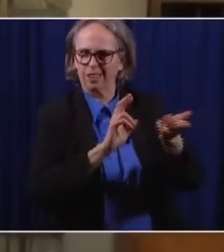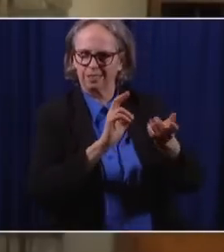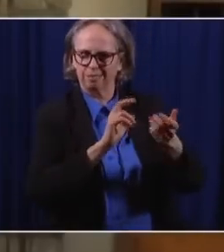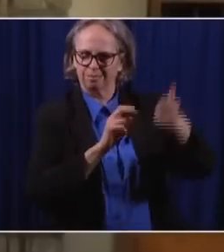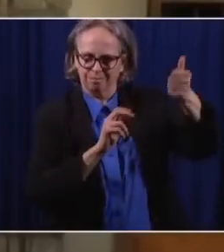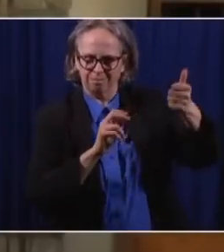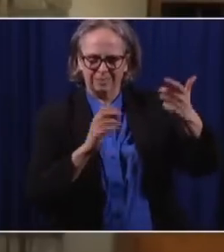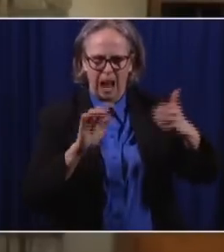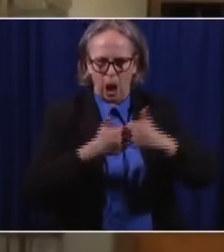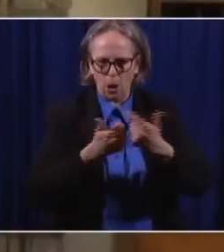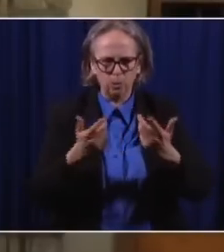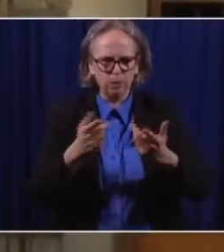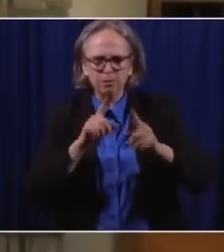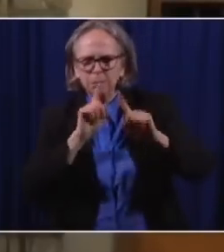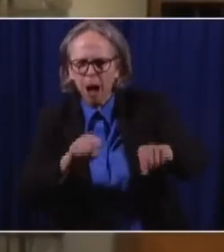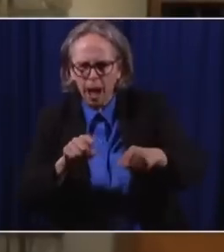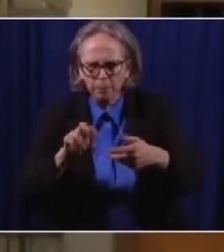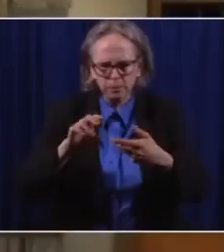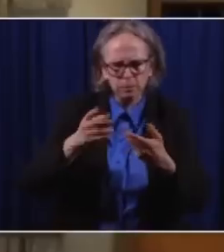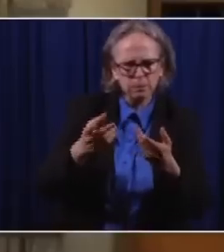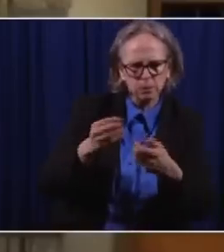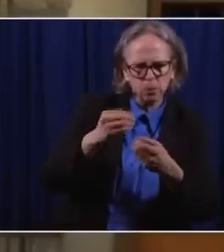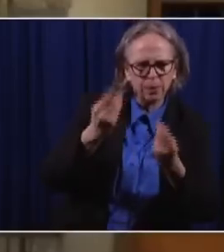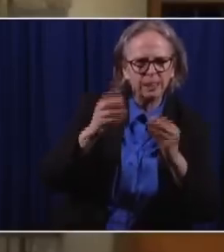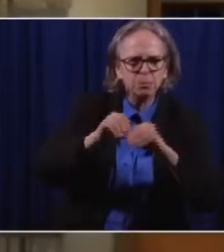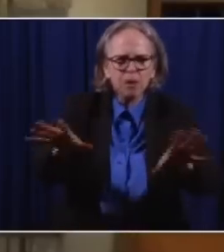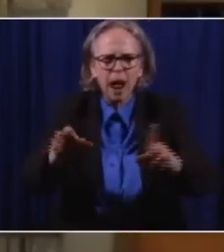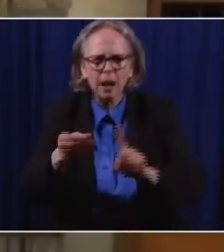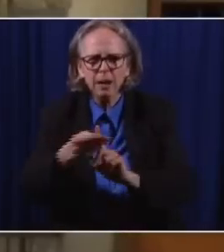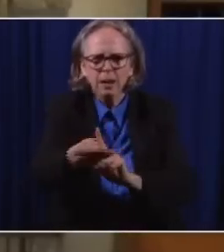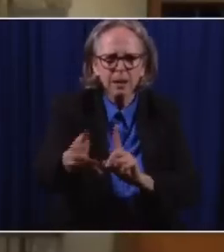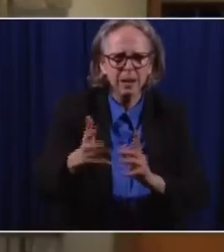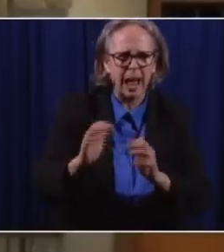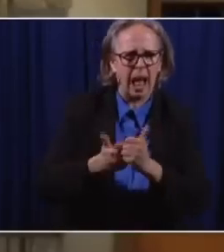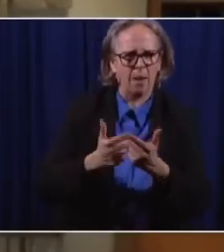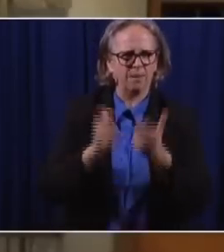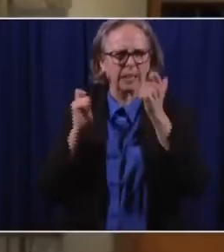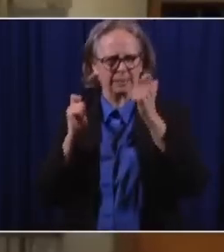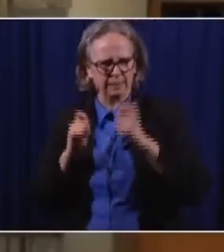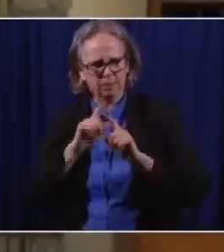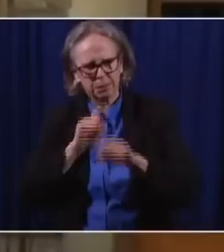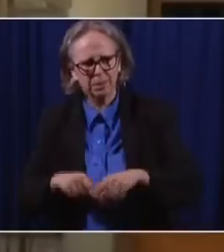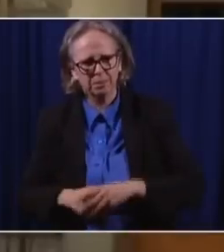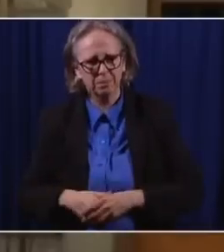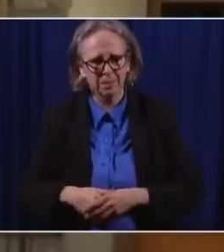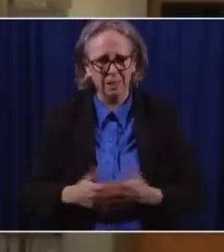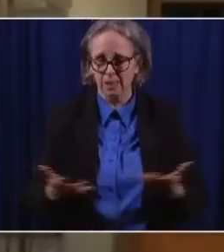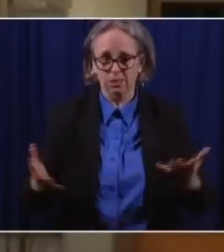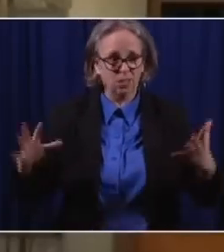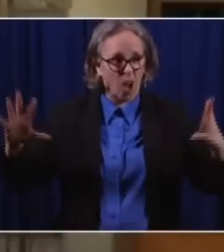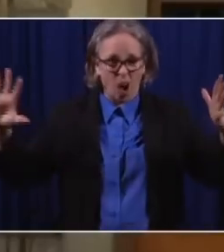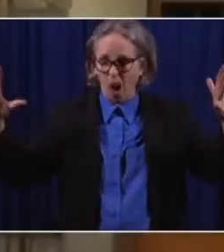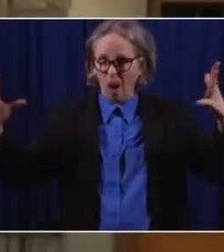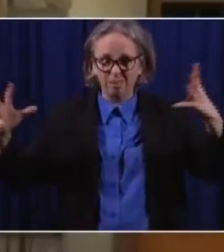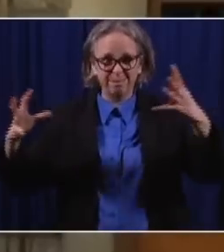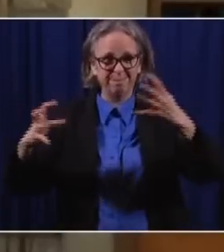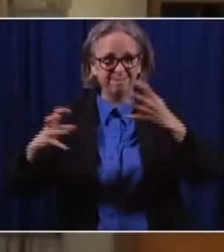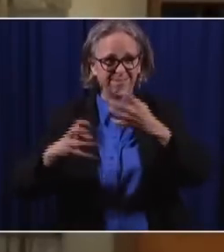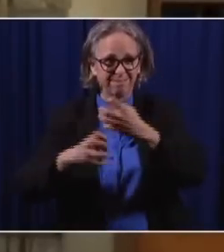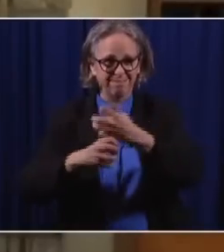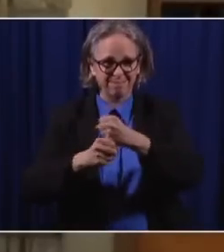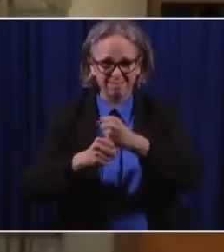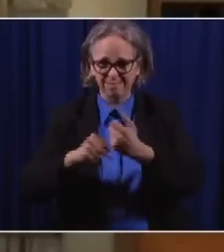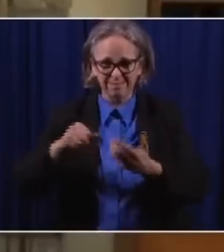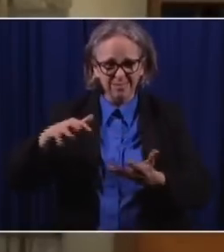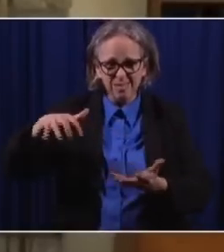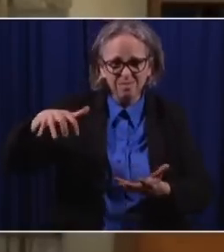we know are important. Back to the basics, looking at basics, using data, clinical guidance, feedback from residents